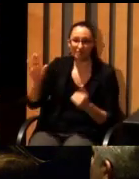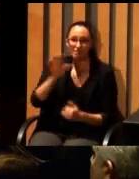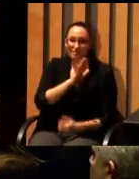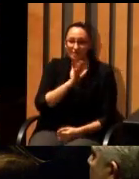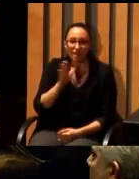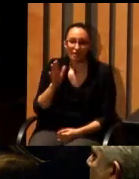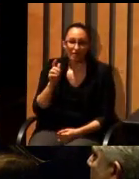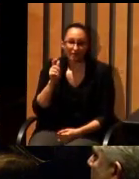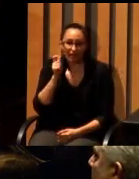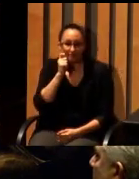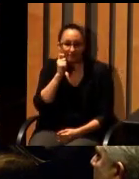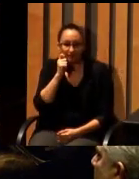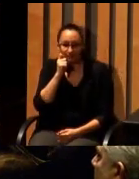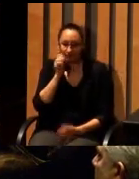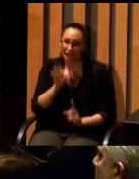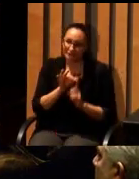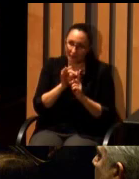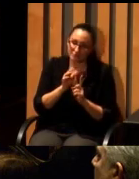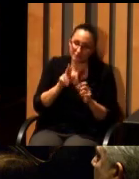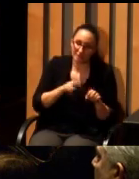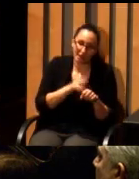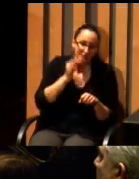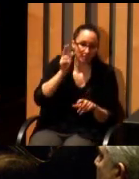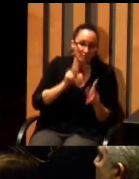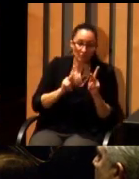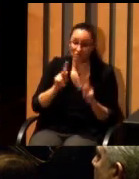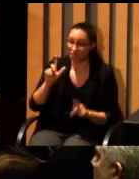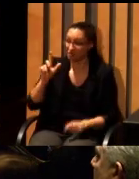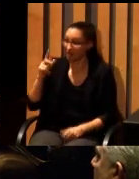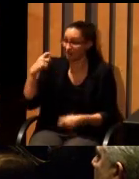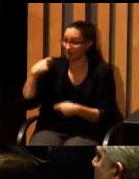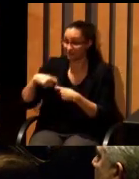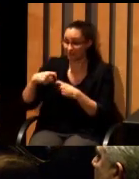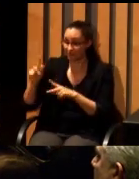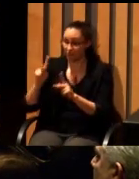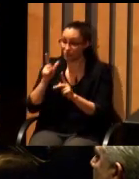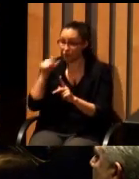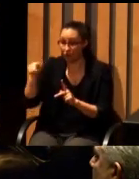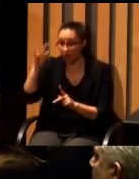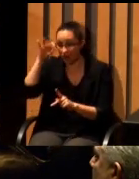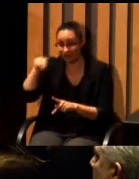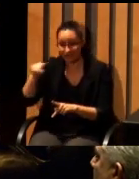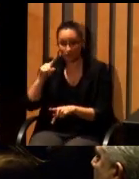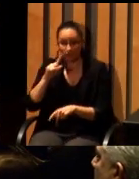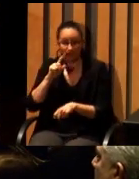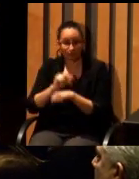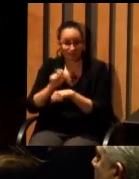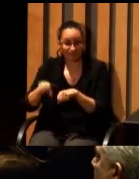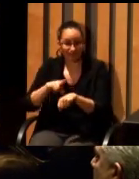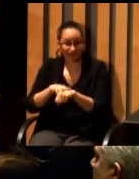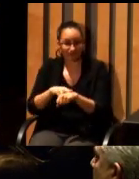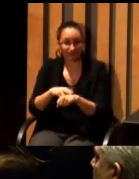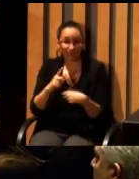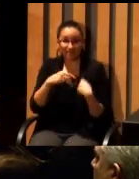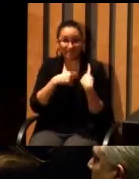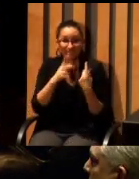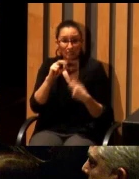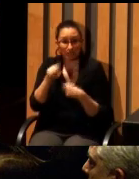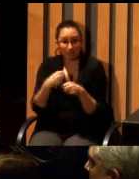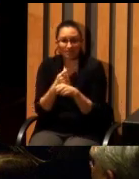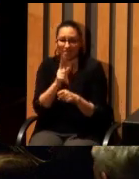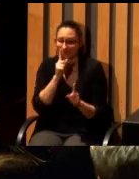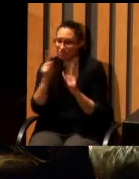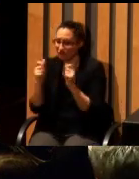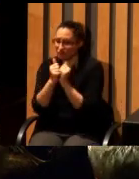maybe Native folks, but Latinos who did not know that they were Native. Since then, I've talked to thousands of people, and maybe